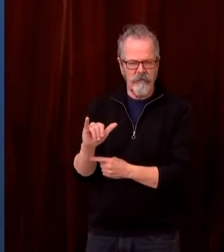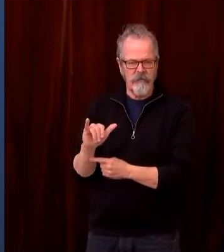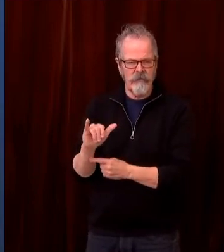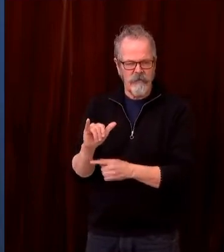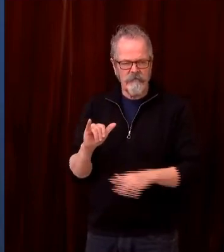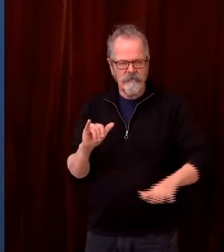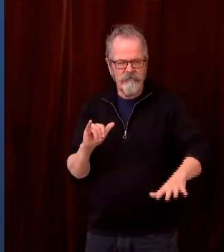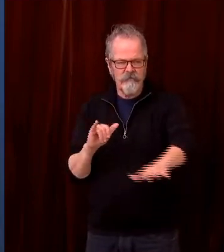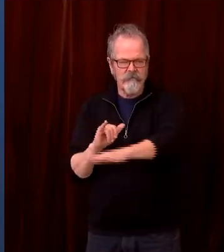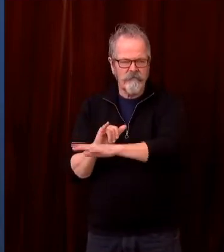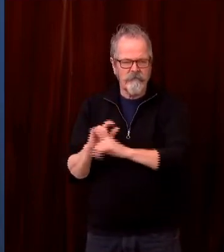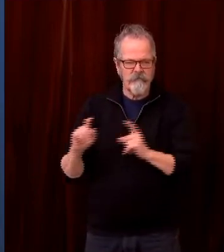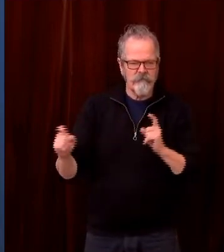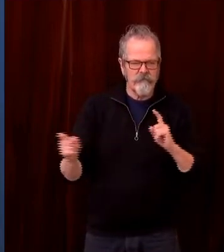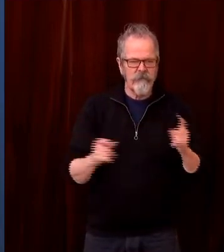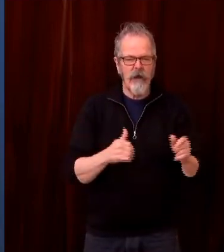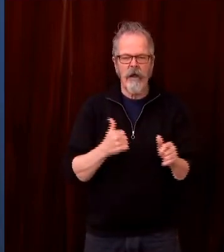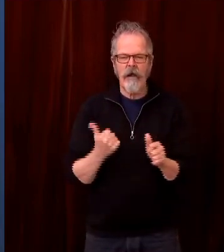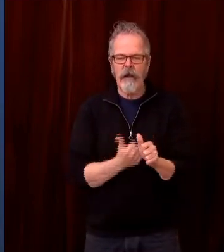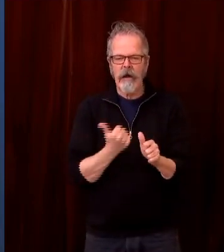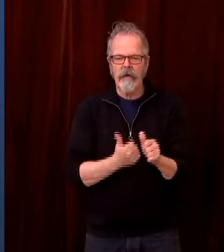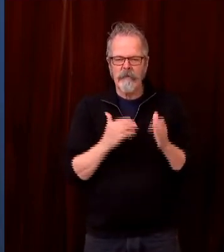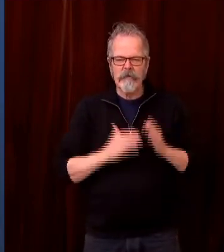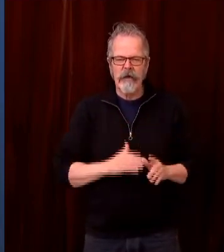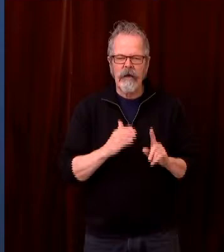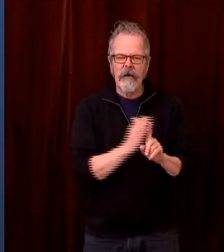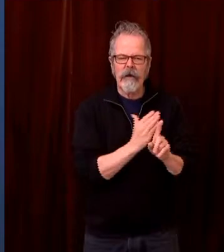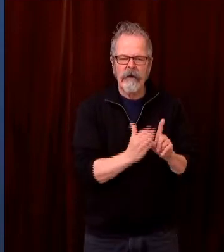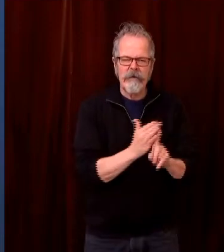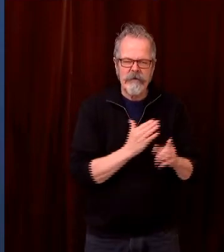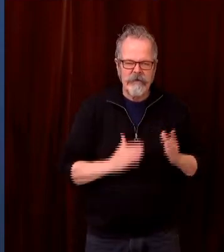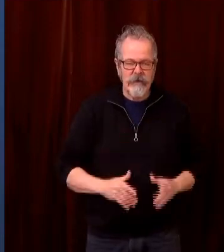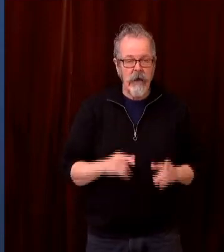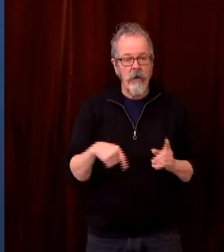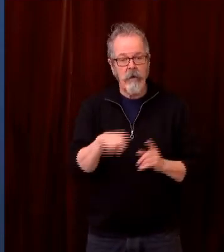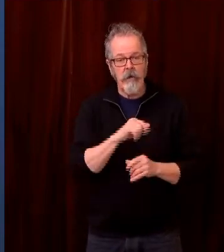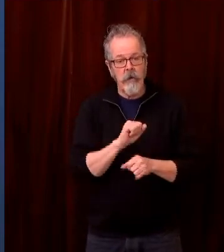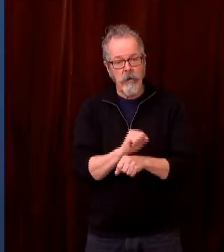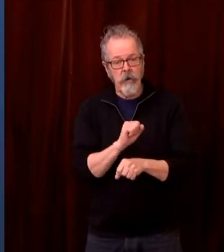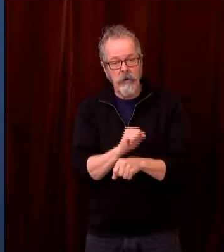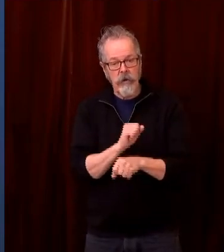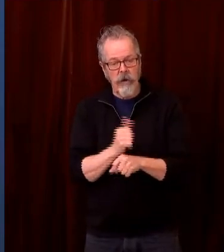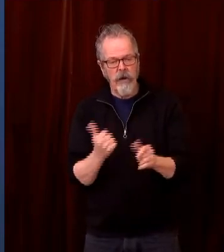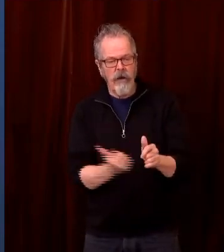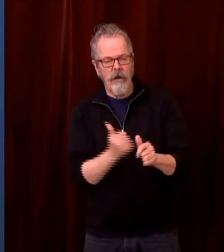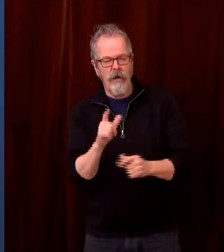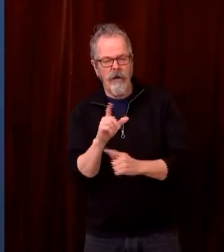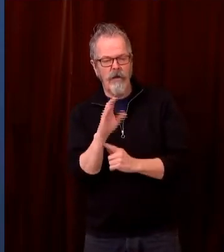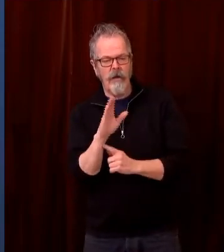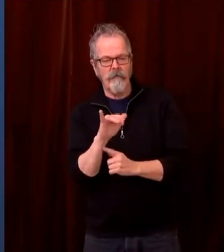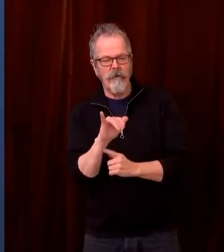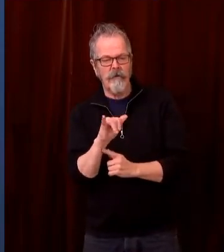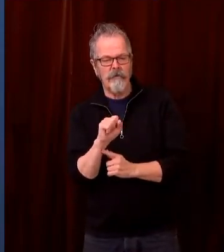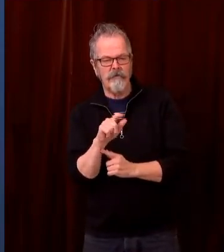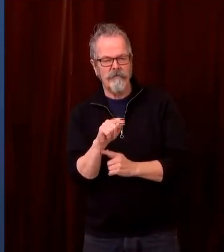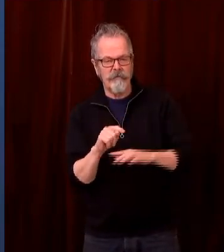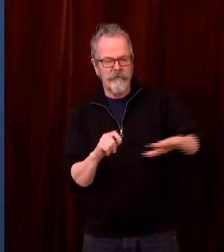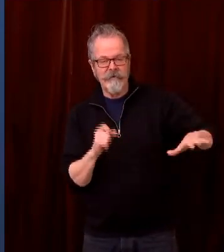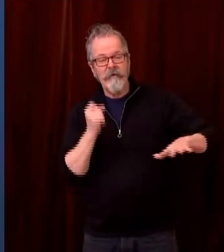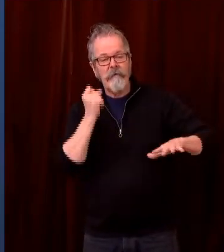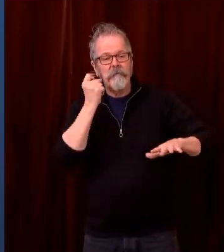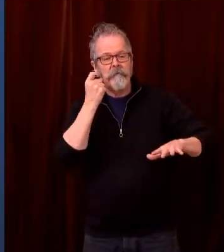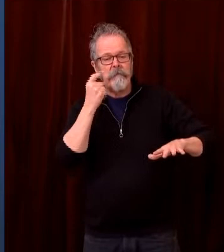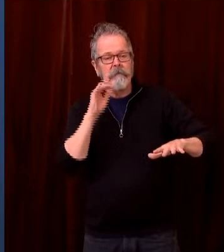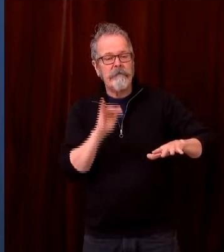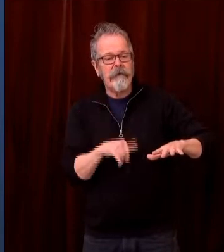a tradition for decades in Olympia. Would you support a cooling off period for that this year? So the DLC position, we will